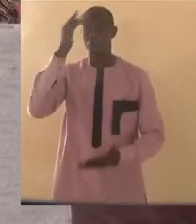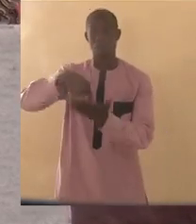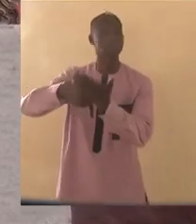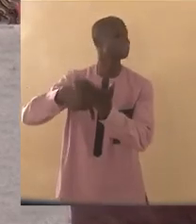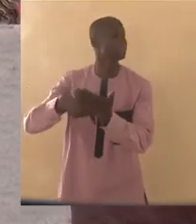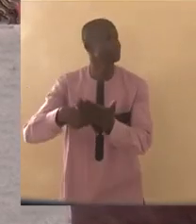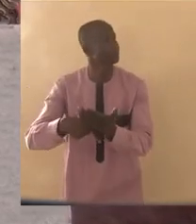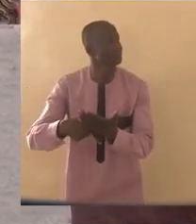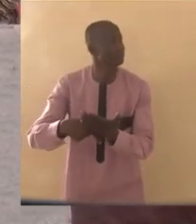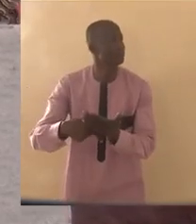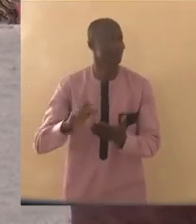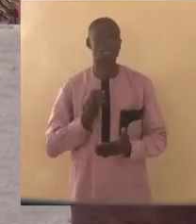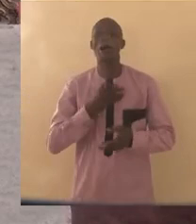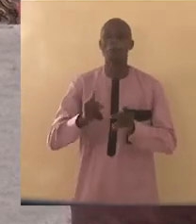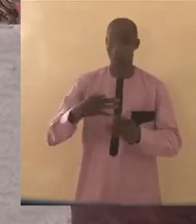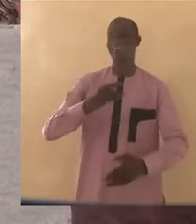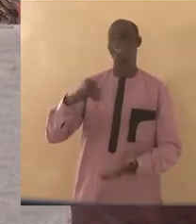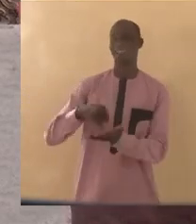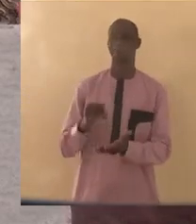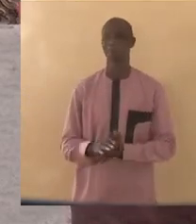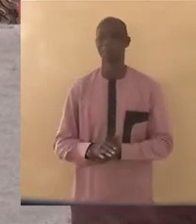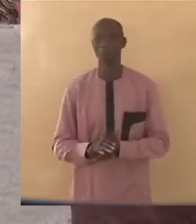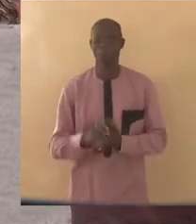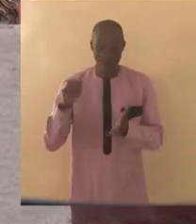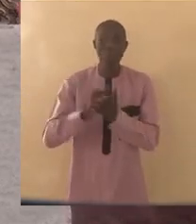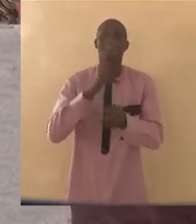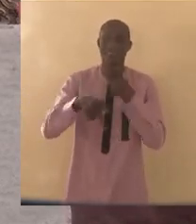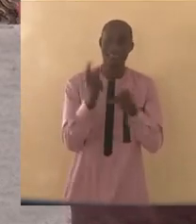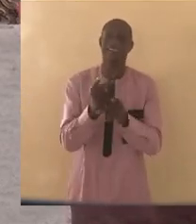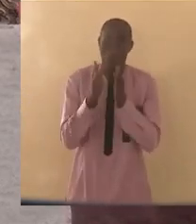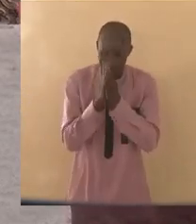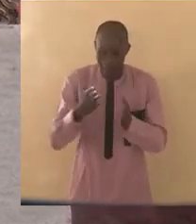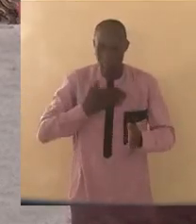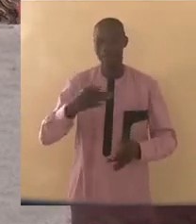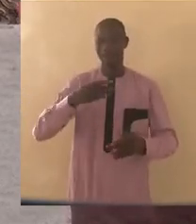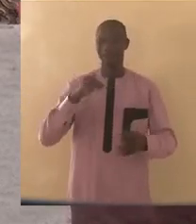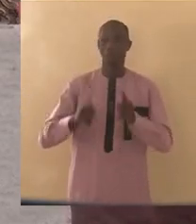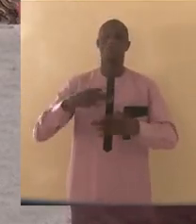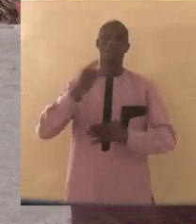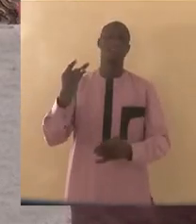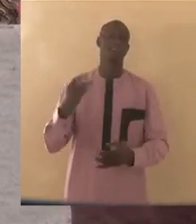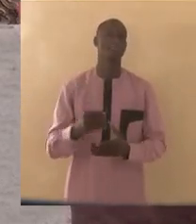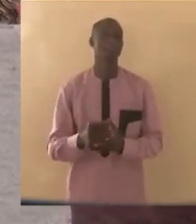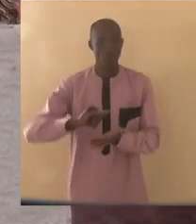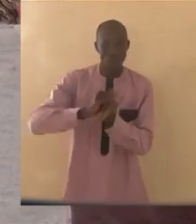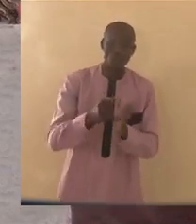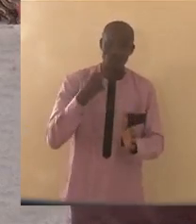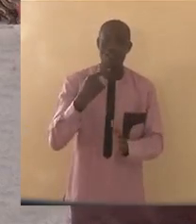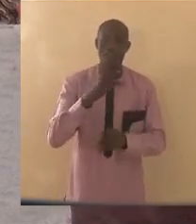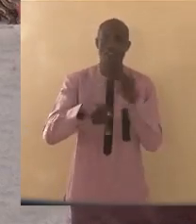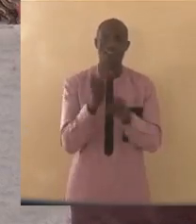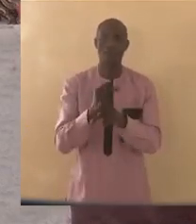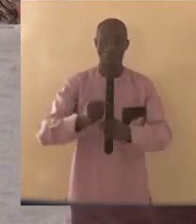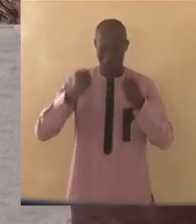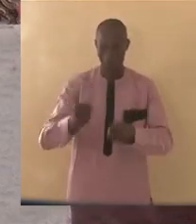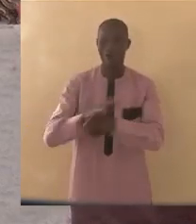And you know what? Our people like it. That's the kind of prayer my people like. Those are the